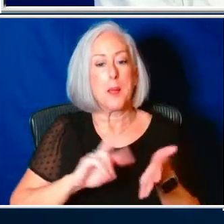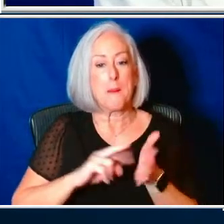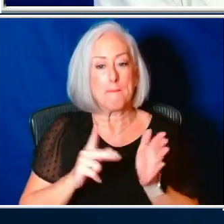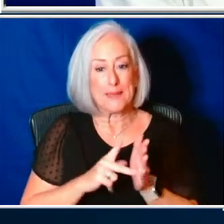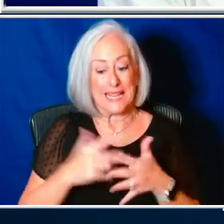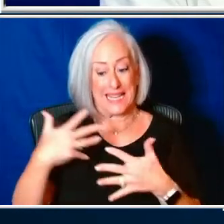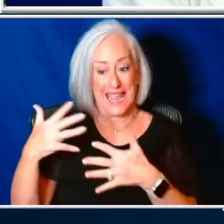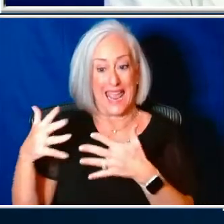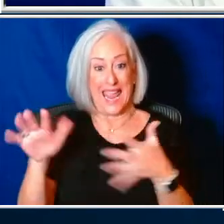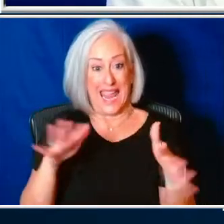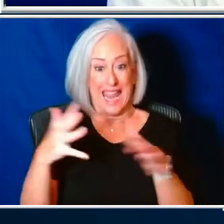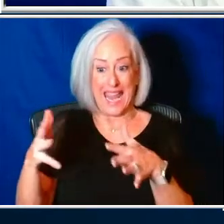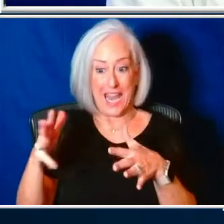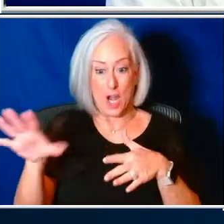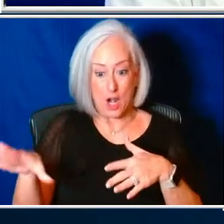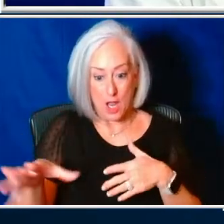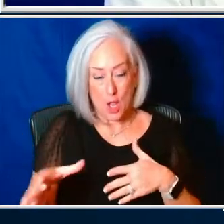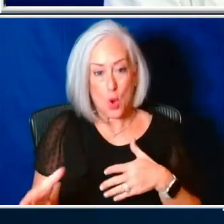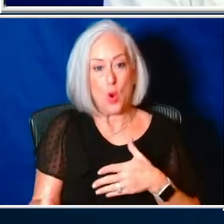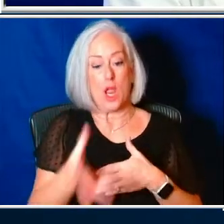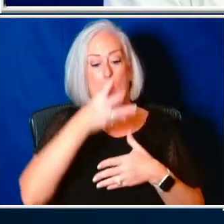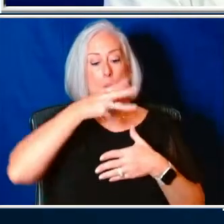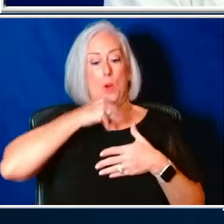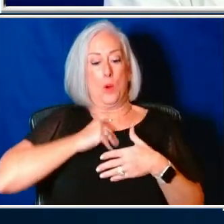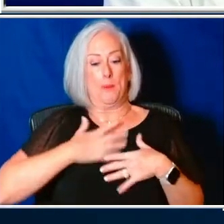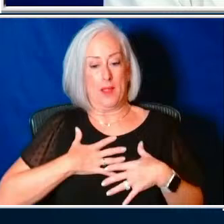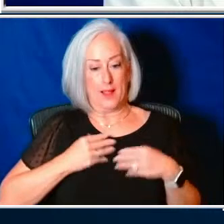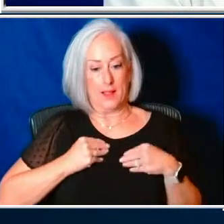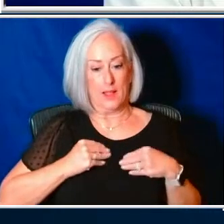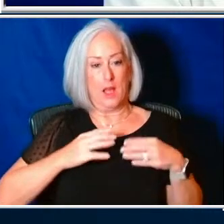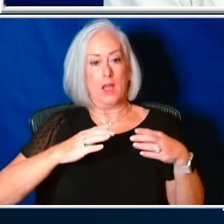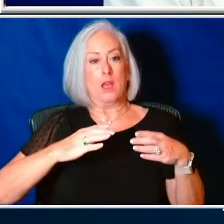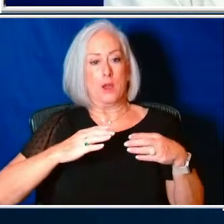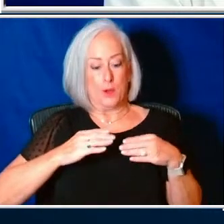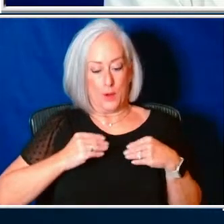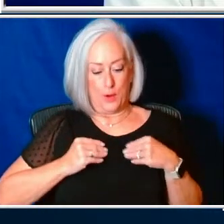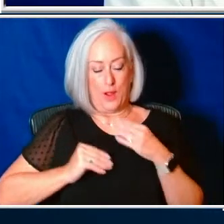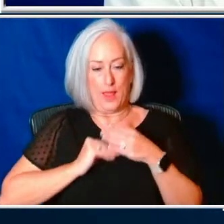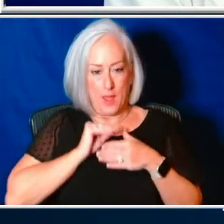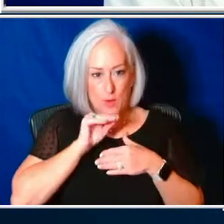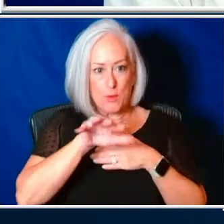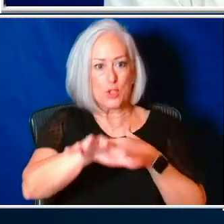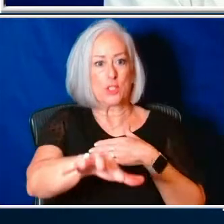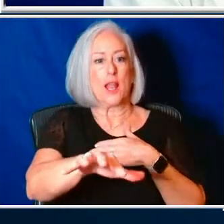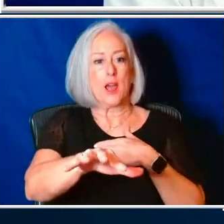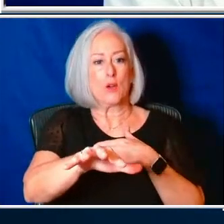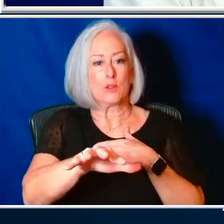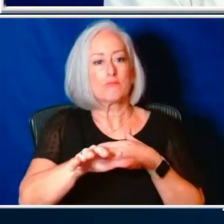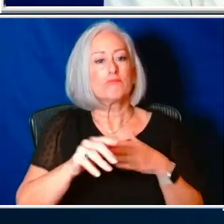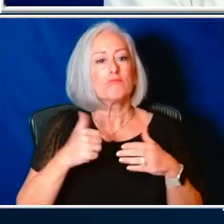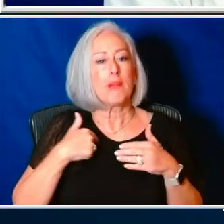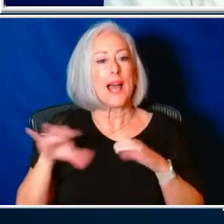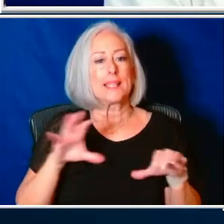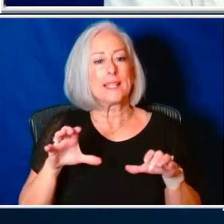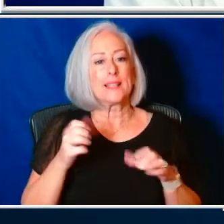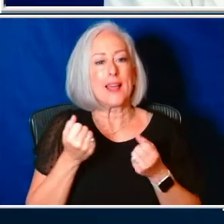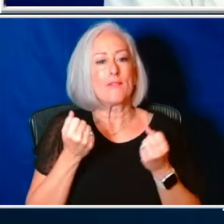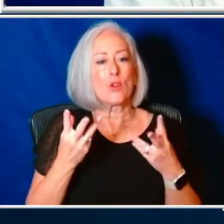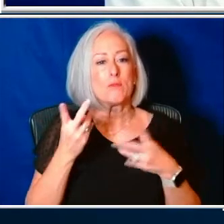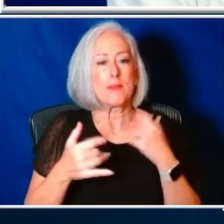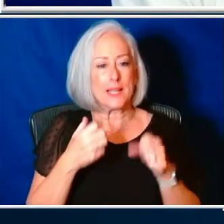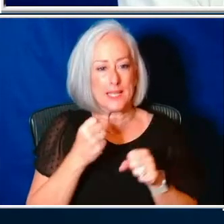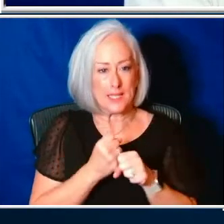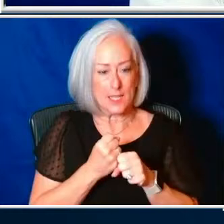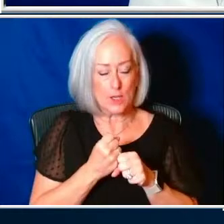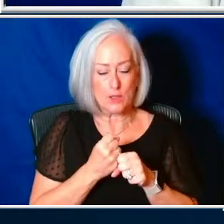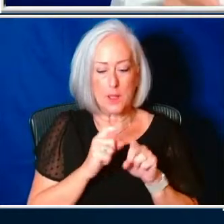spent years in the ICU doing that. And then some research started coming out in the mid to late 90s that said, we ought to watch and see how much pressure we're doing,